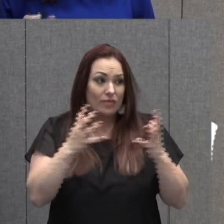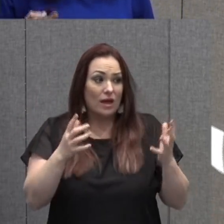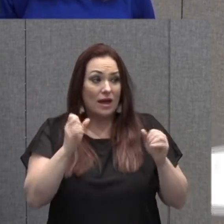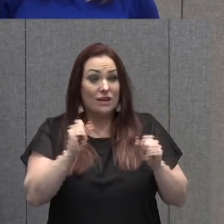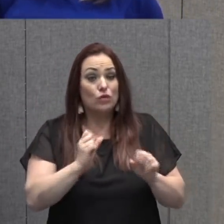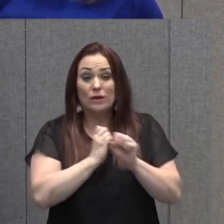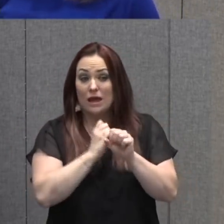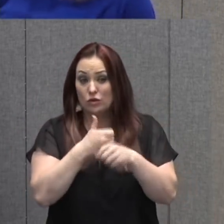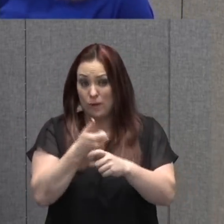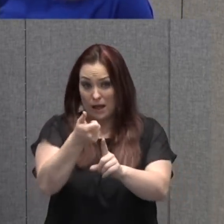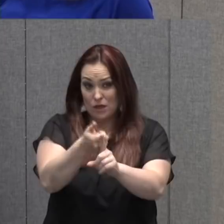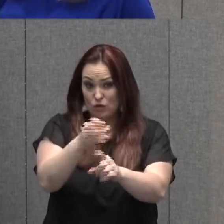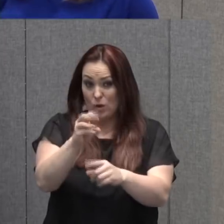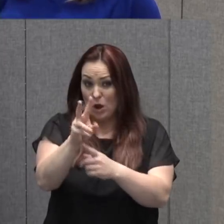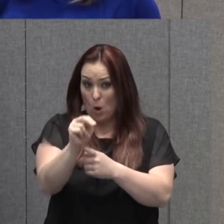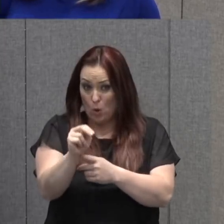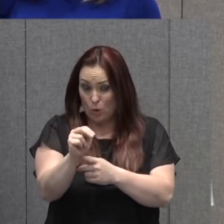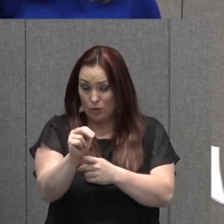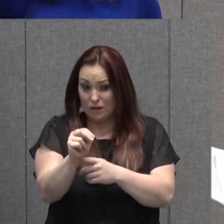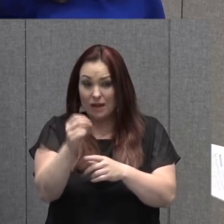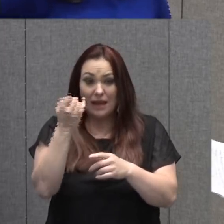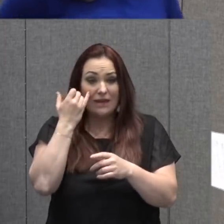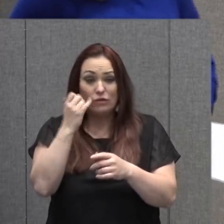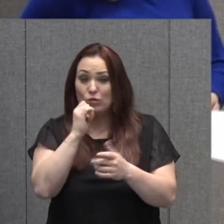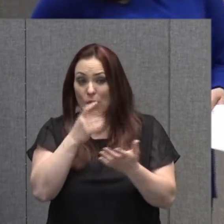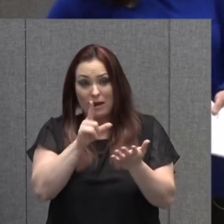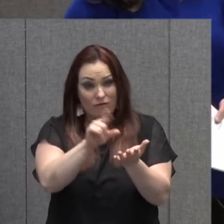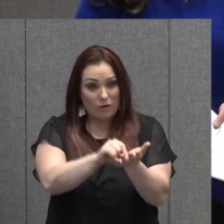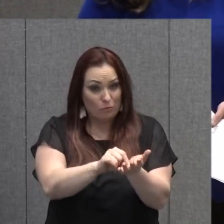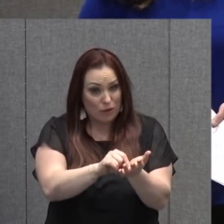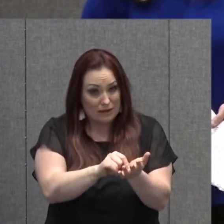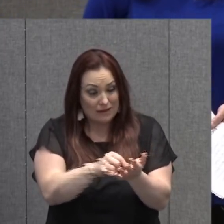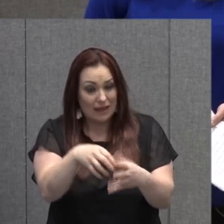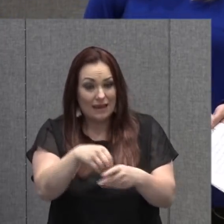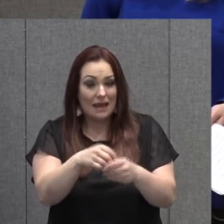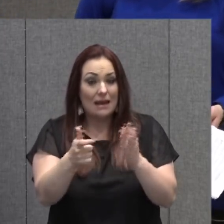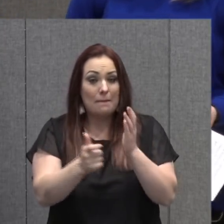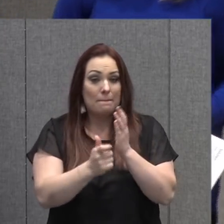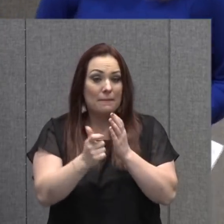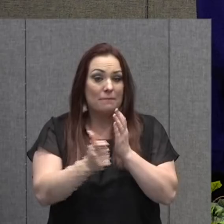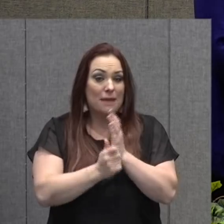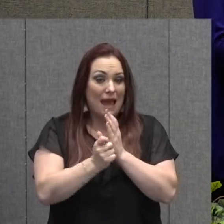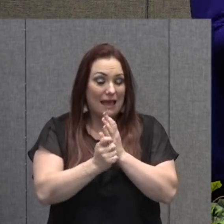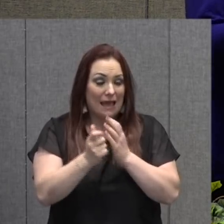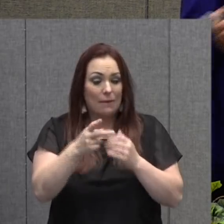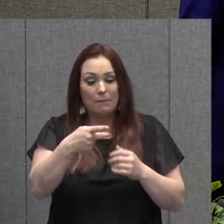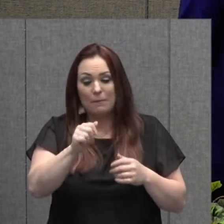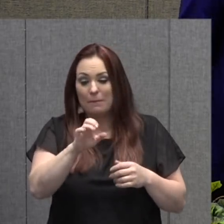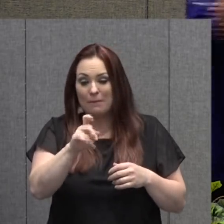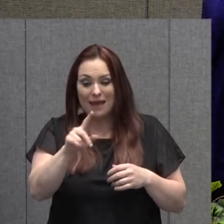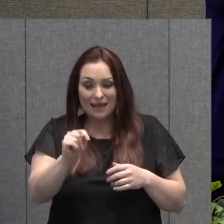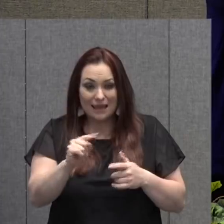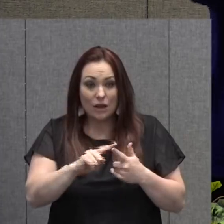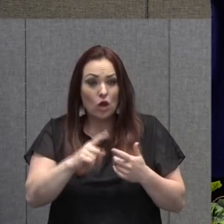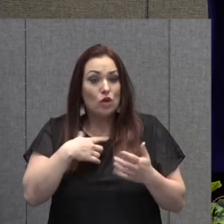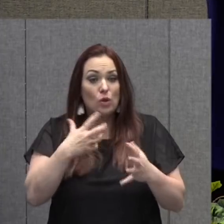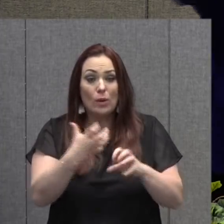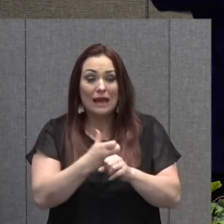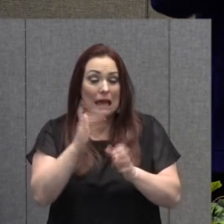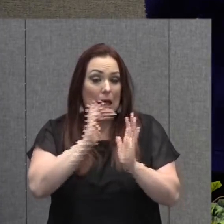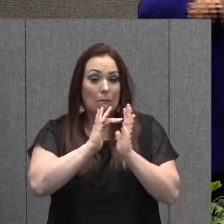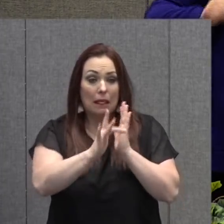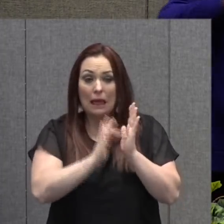you can create your own if you don't have these printed out in the packets. You can get just scratch piece of